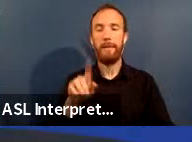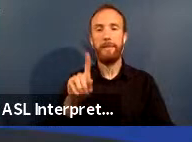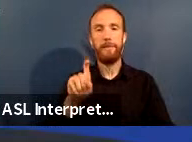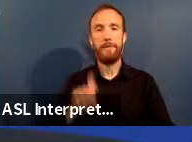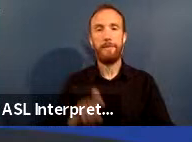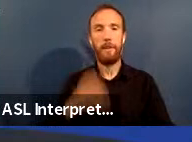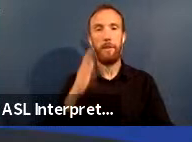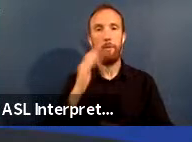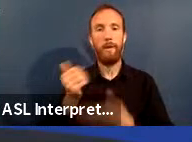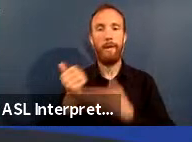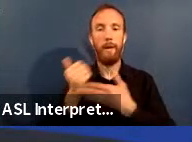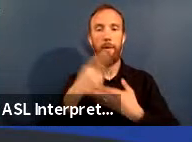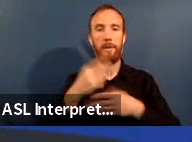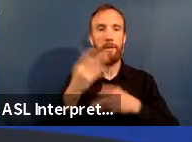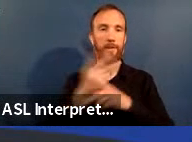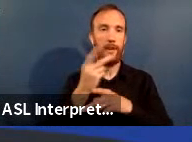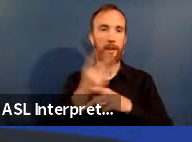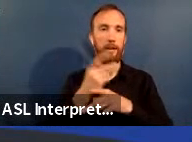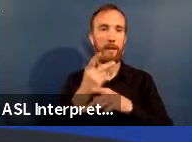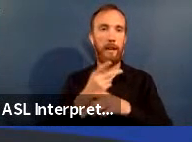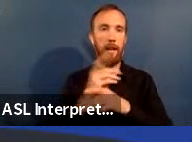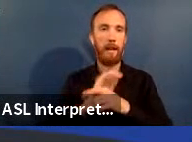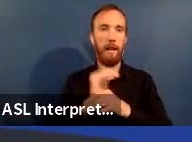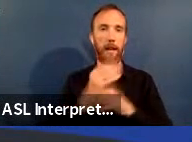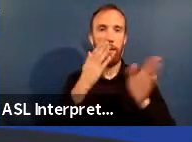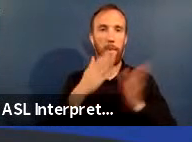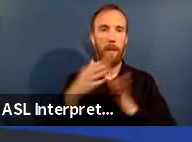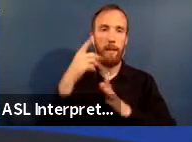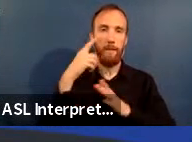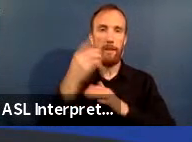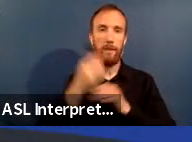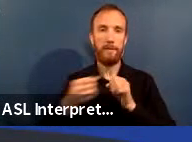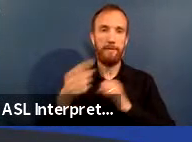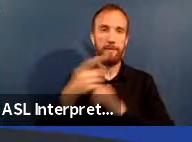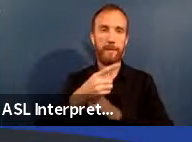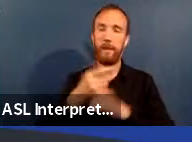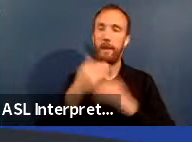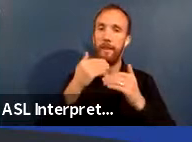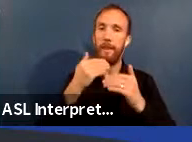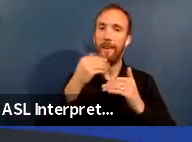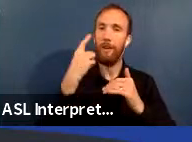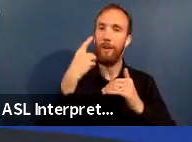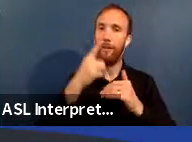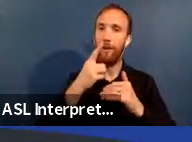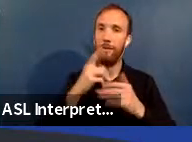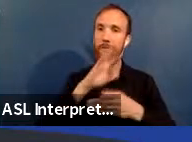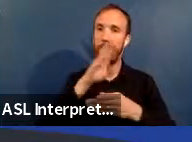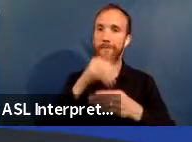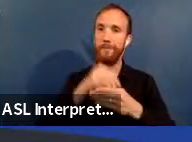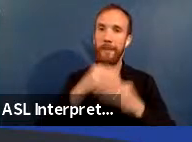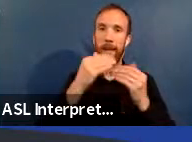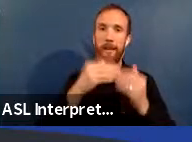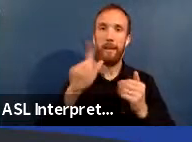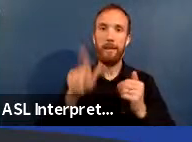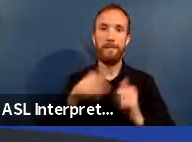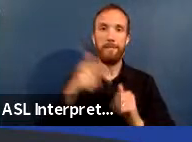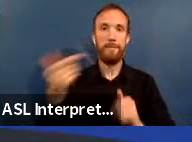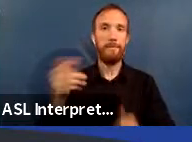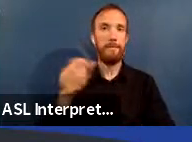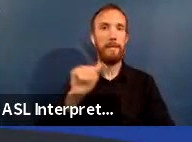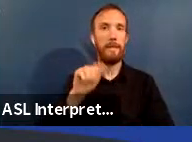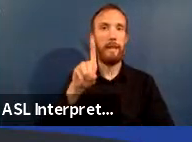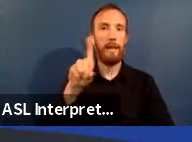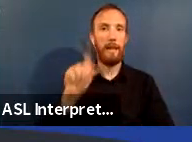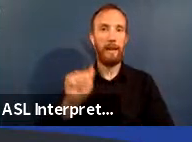FY22 plan. Thank you again so much for your participation, and I'll turn it back over to Ada.